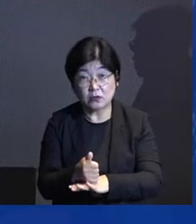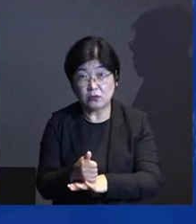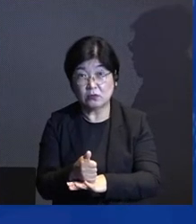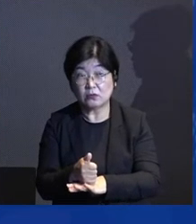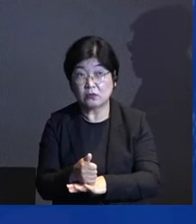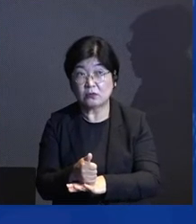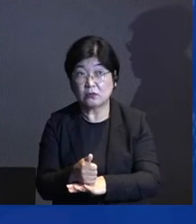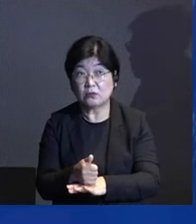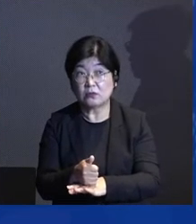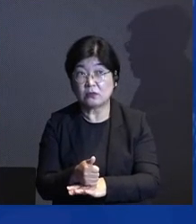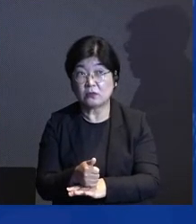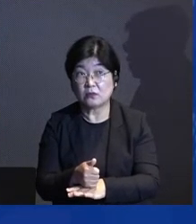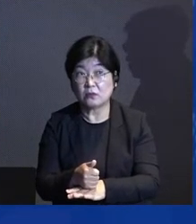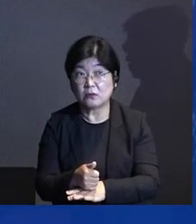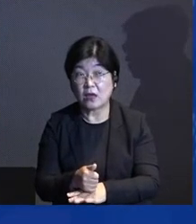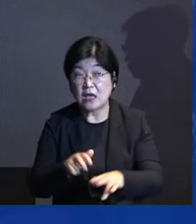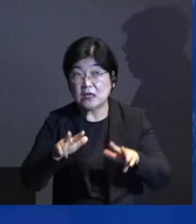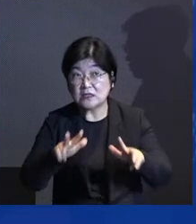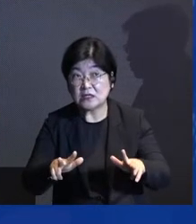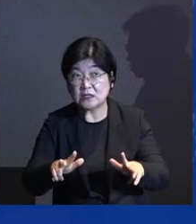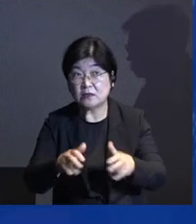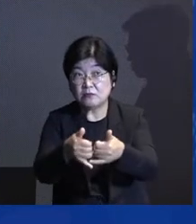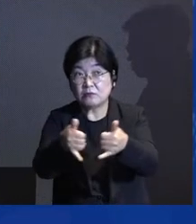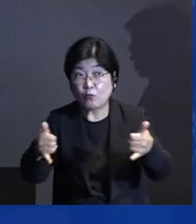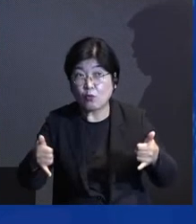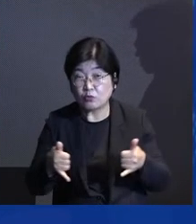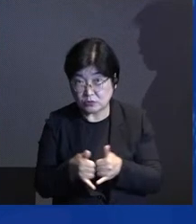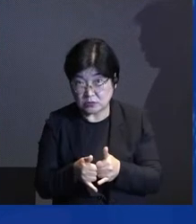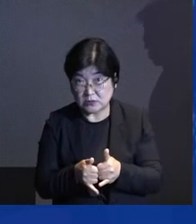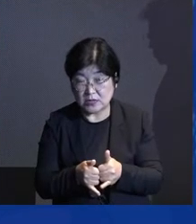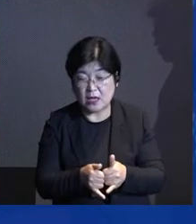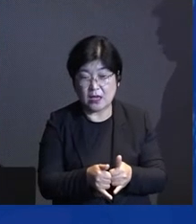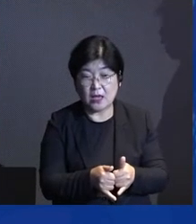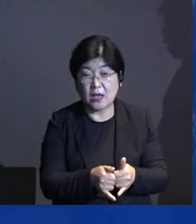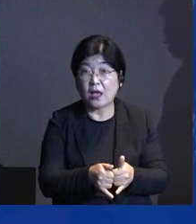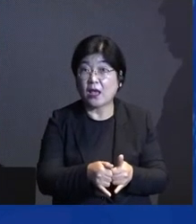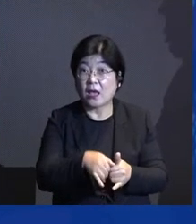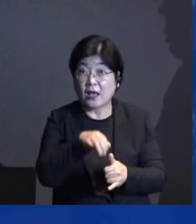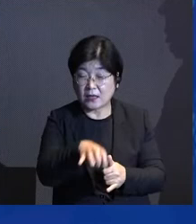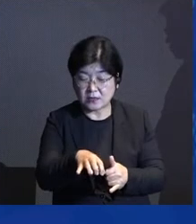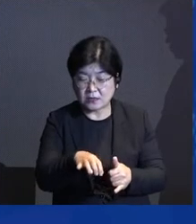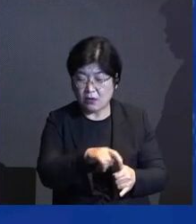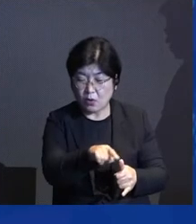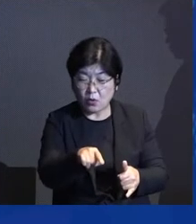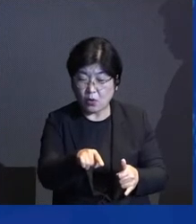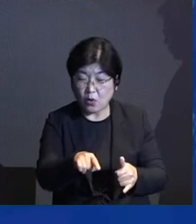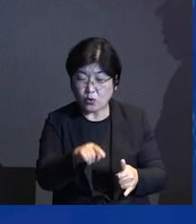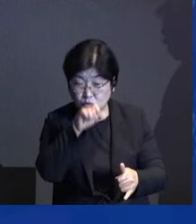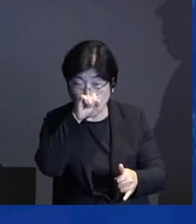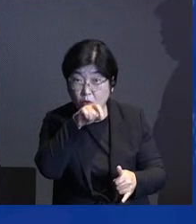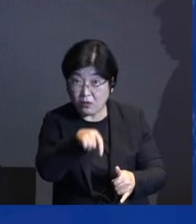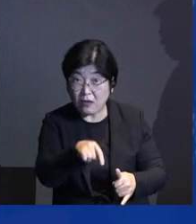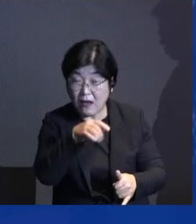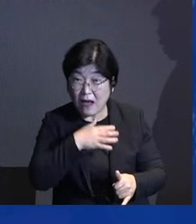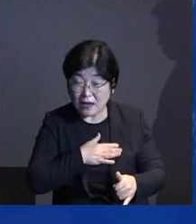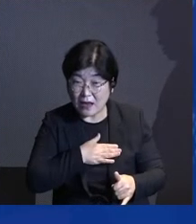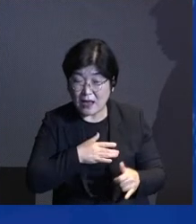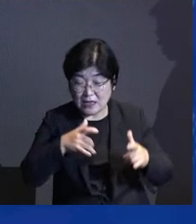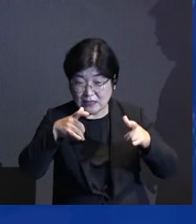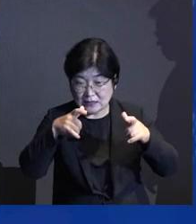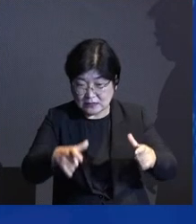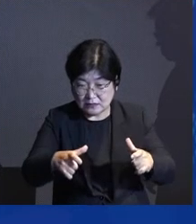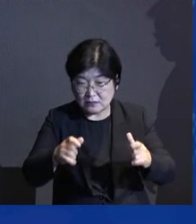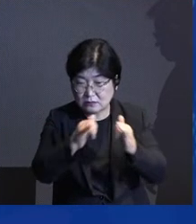local community, they understand about the benefits of the club, then they will want to support the club. So it is a way